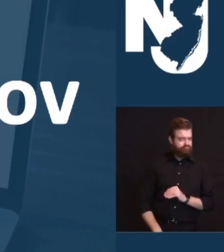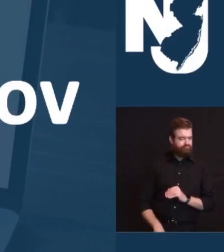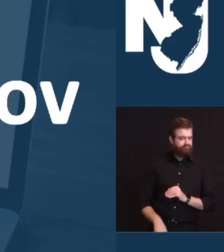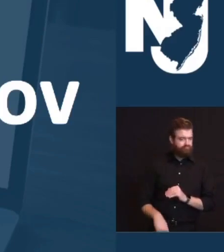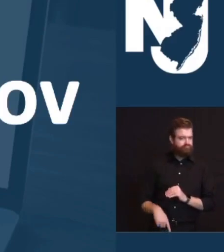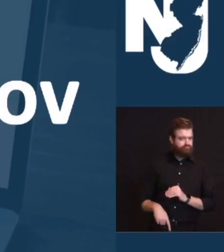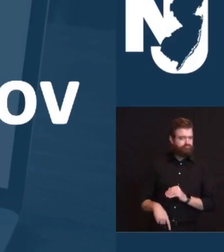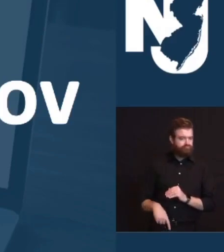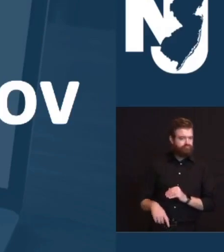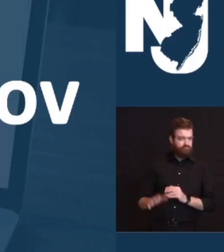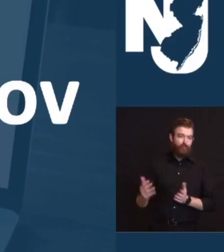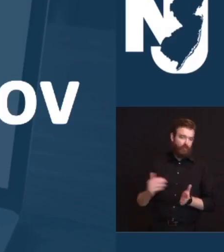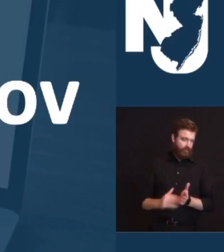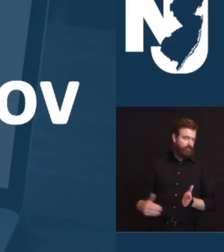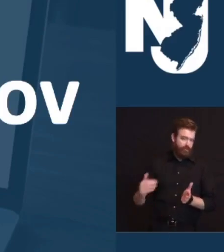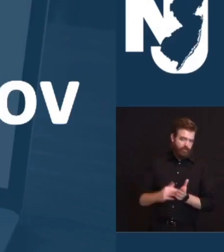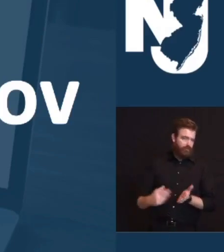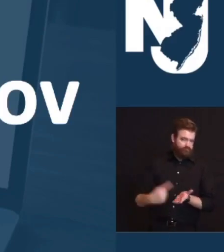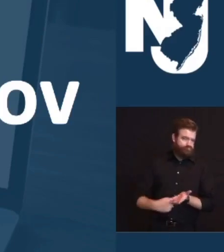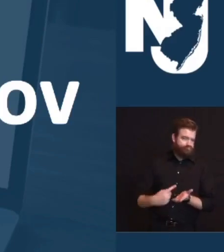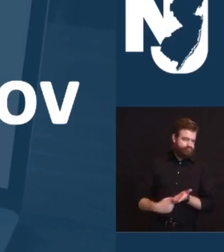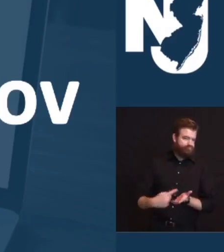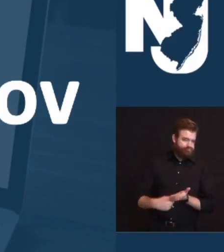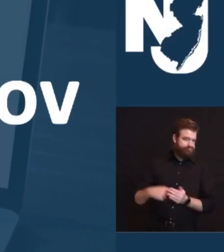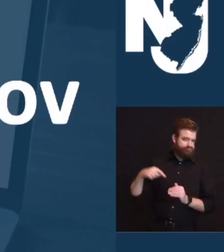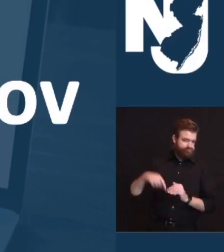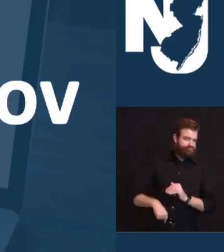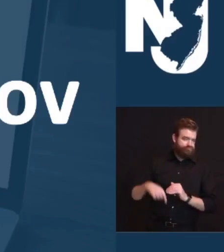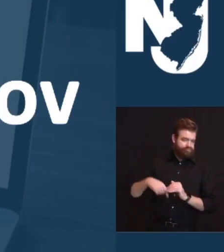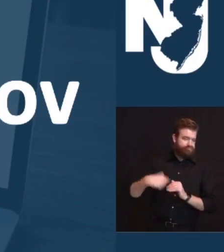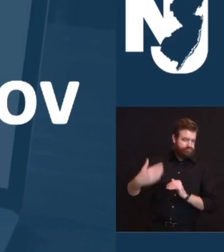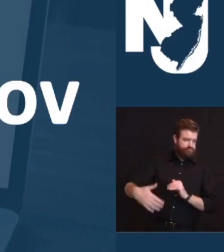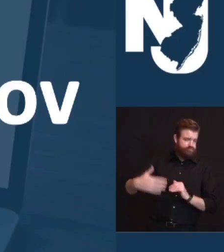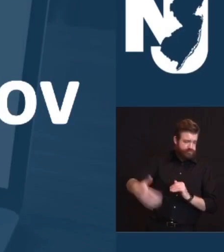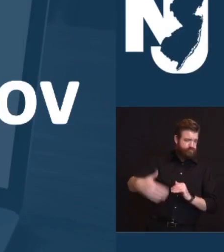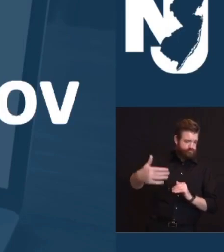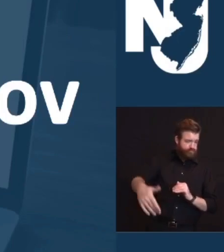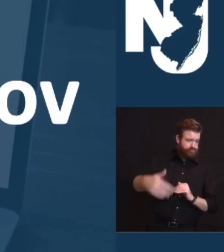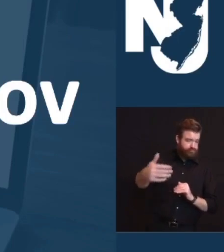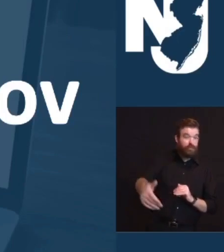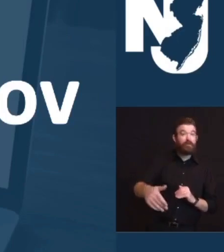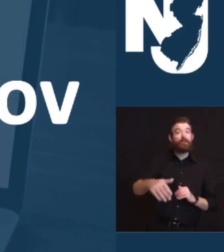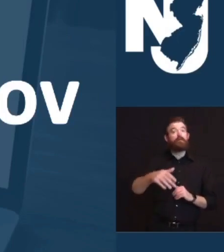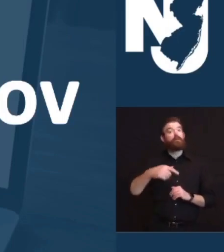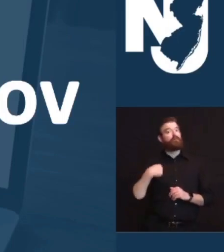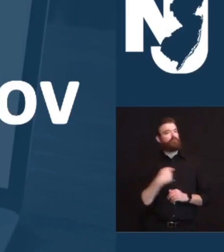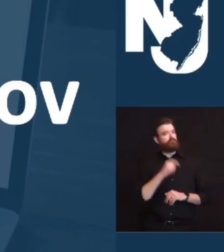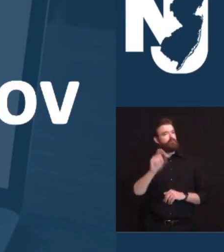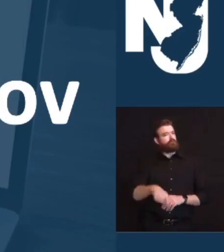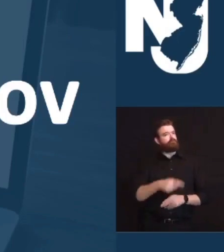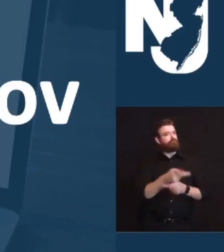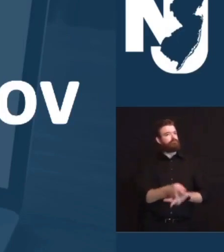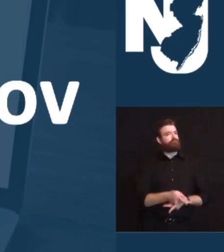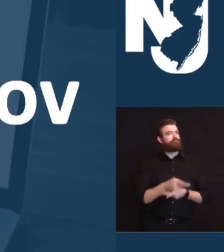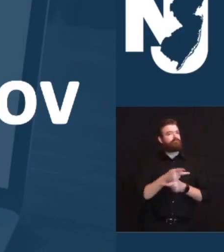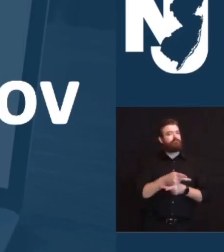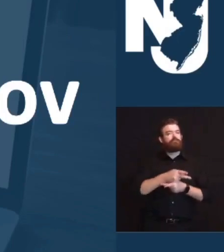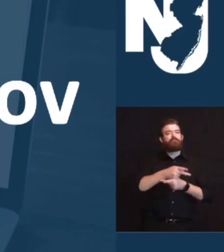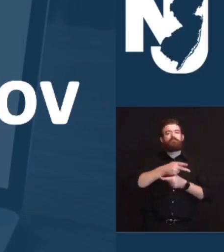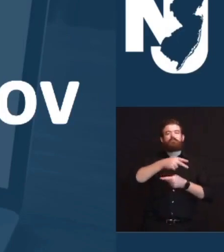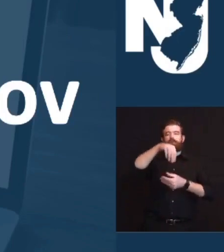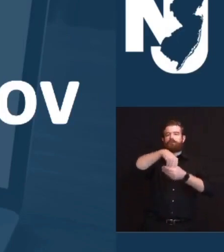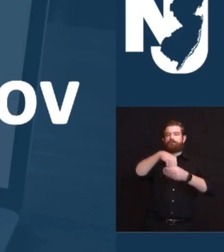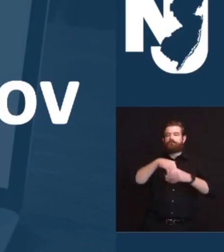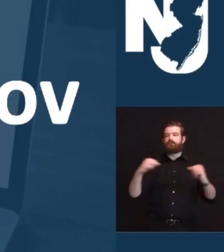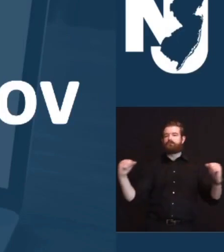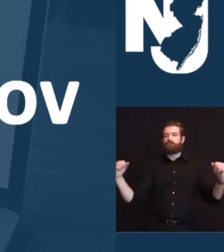of weeks to come. And one thing that we must be careful of are indoor gatherings, which are increasingly becoming the